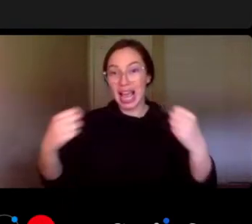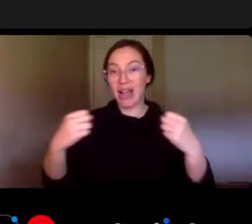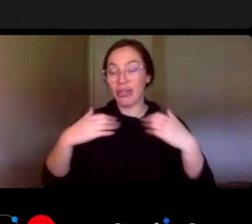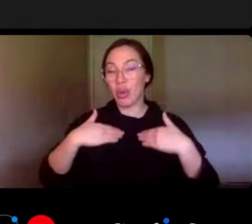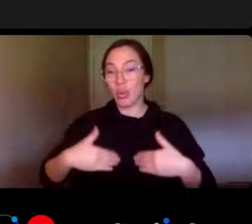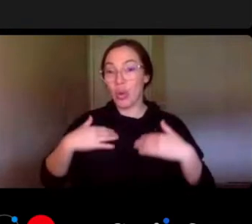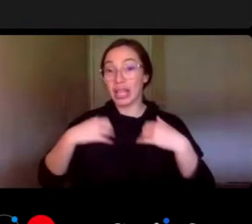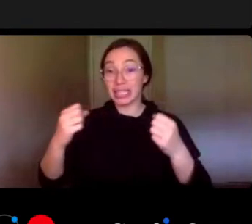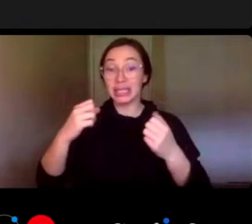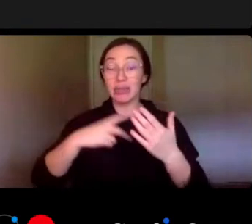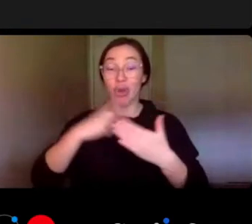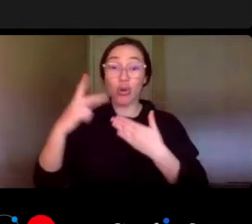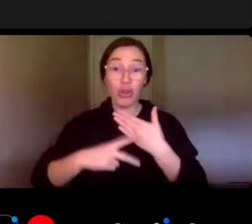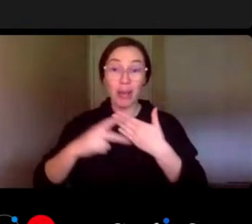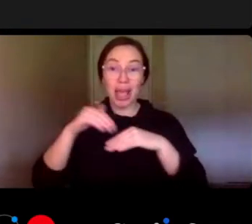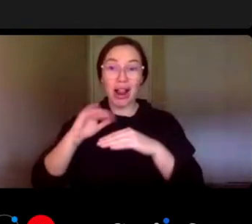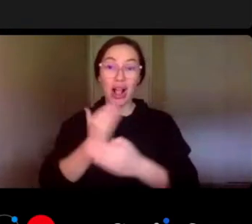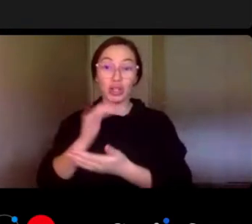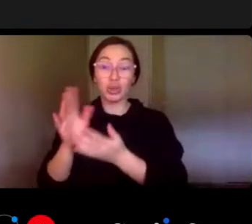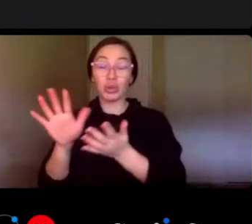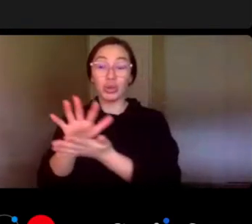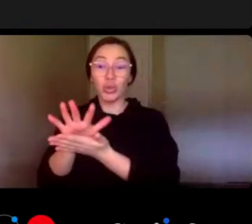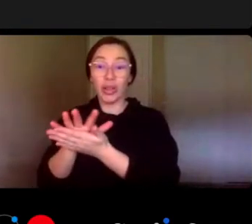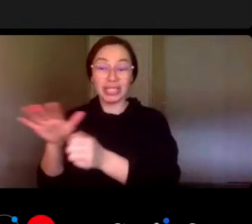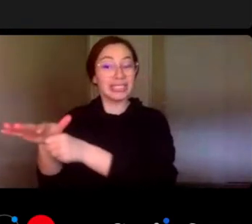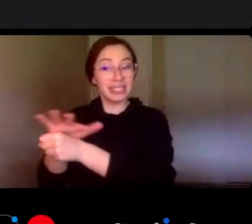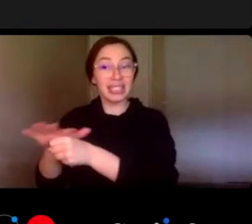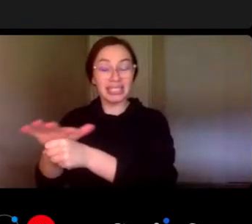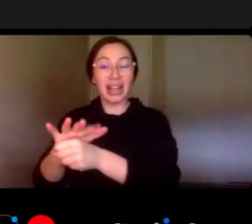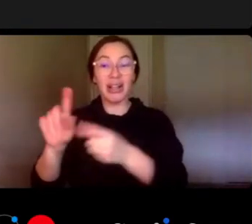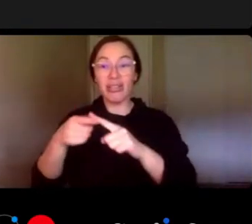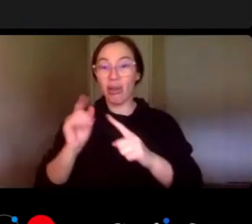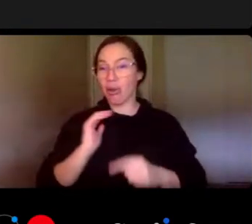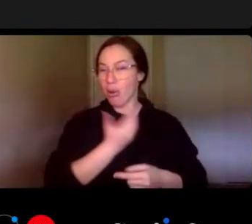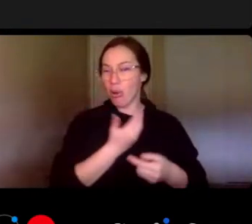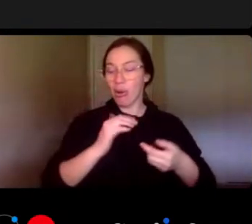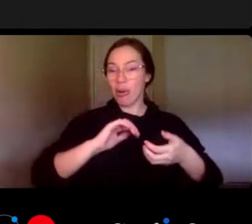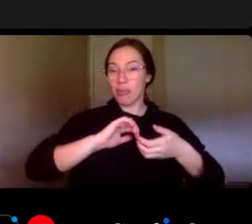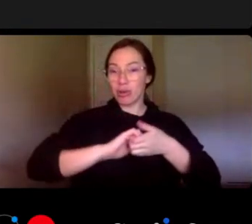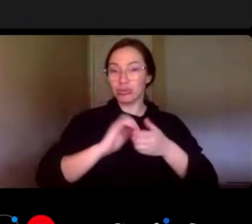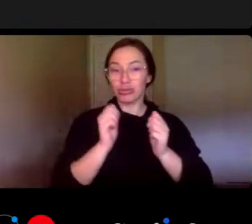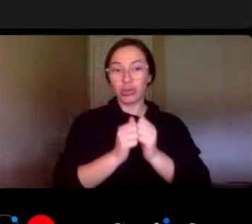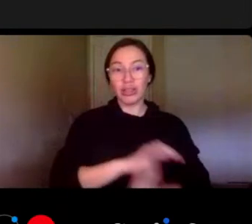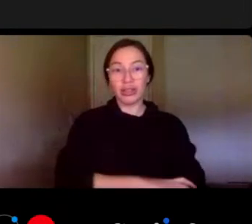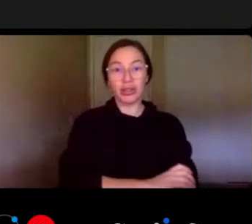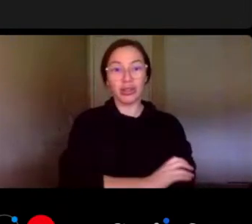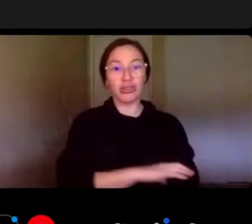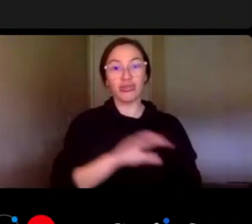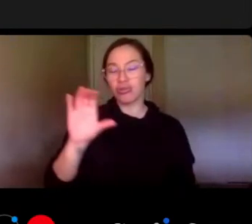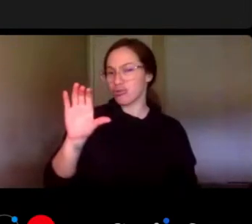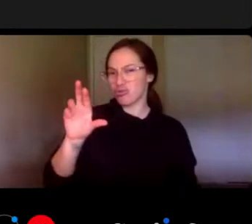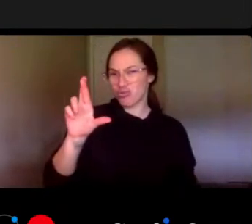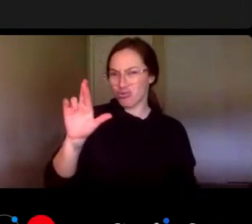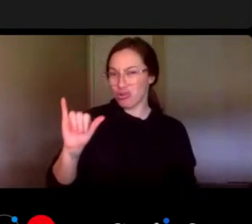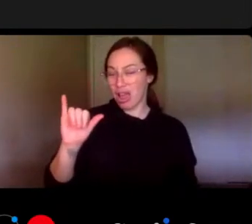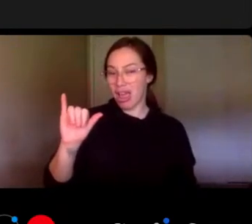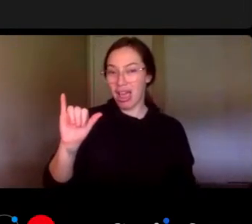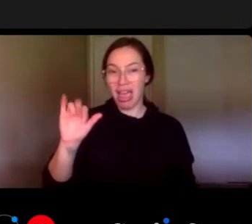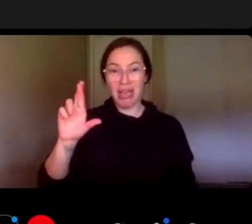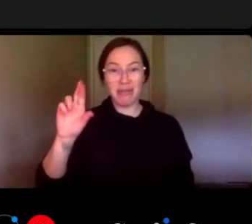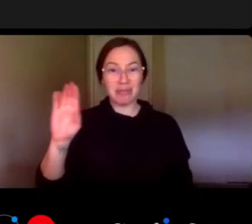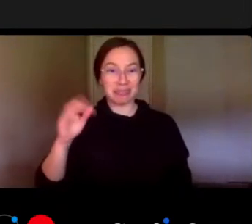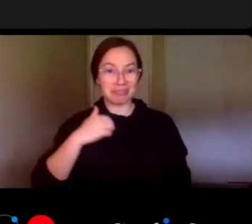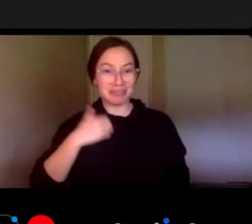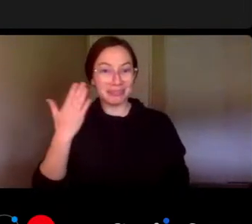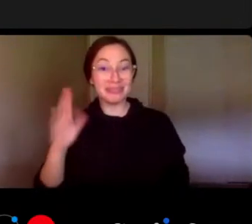school sites. And then our partnerships with CryoROP, with the different folks to ensure